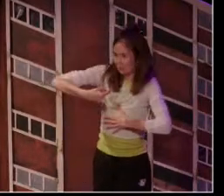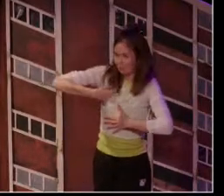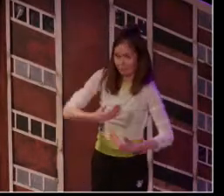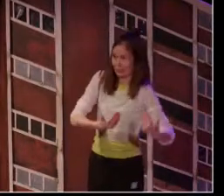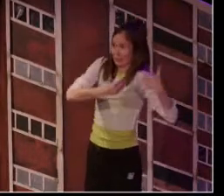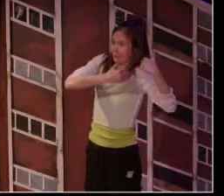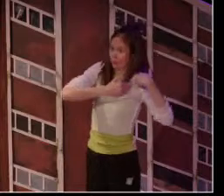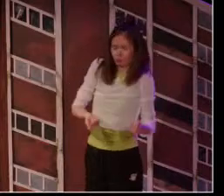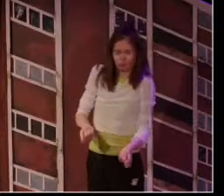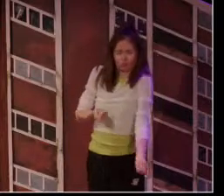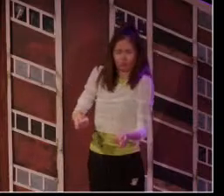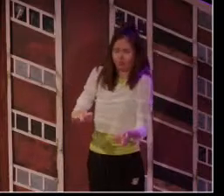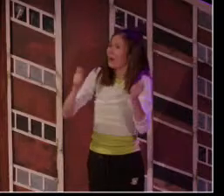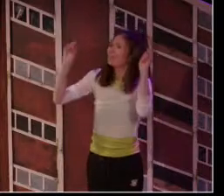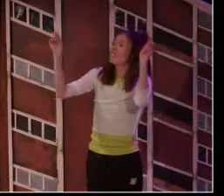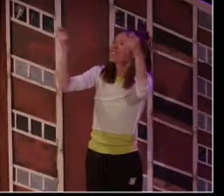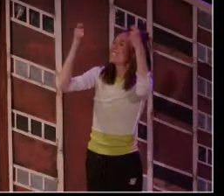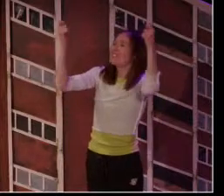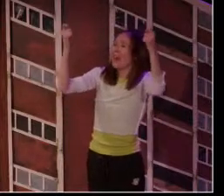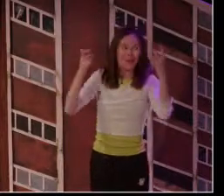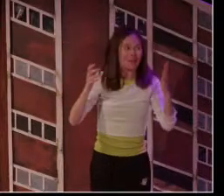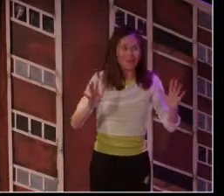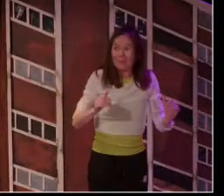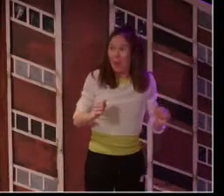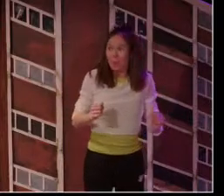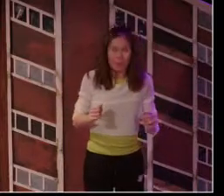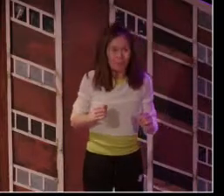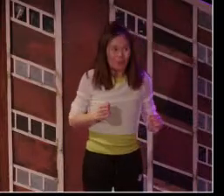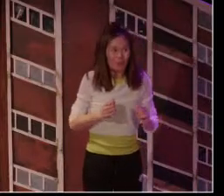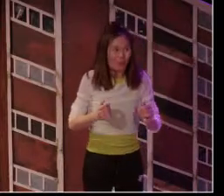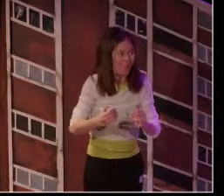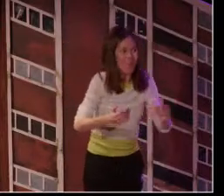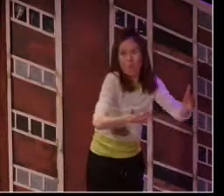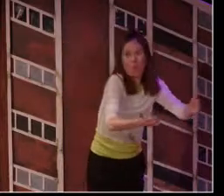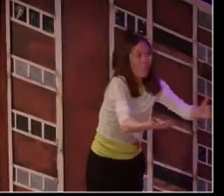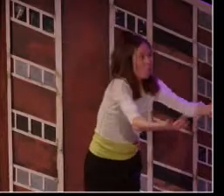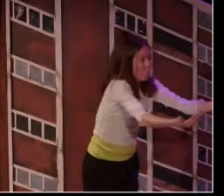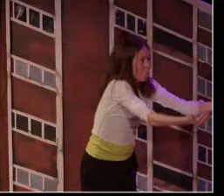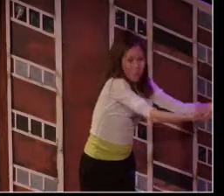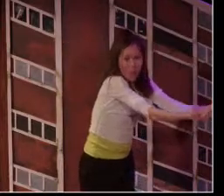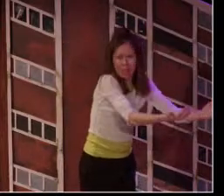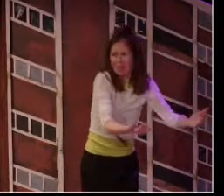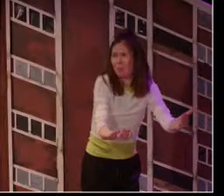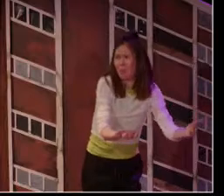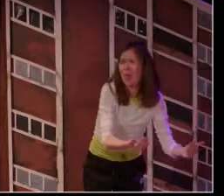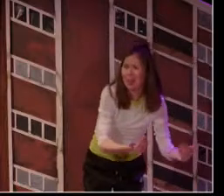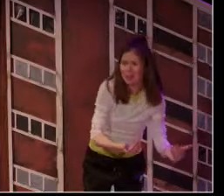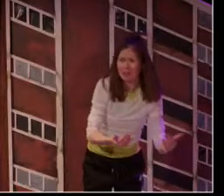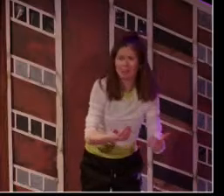day, so welcome, sirs, reverend sirs.